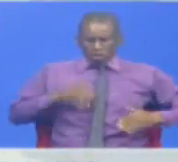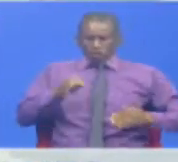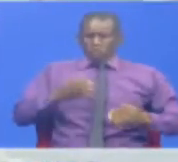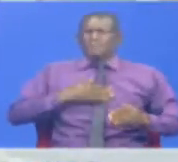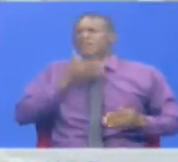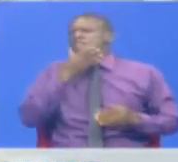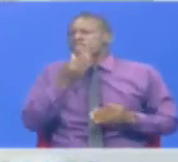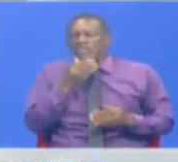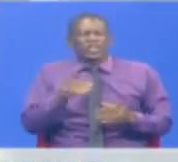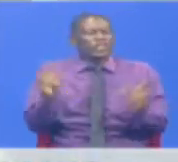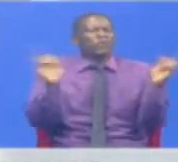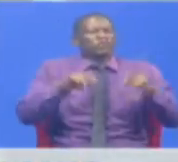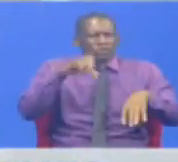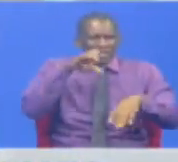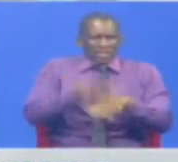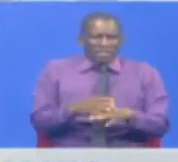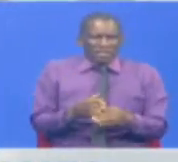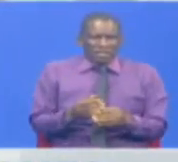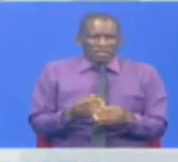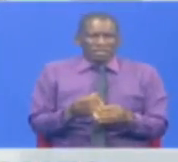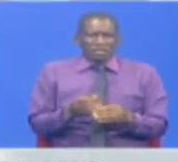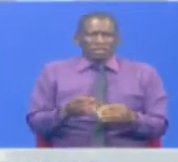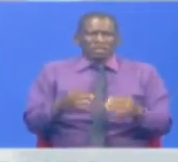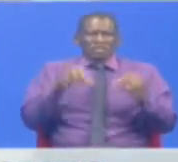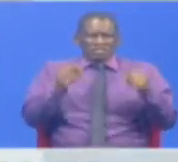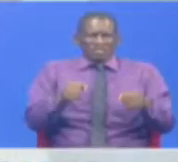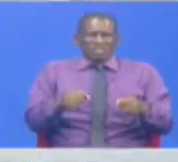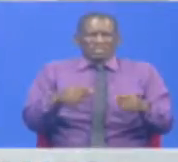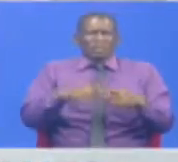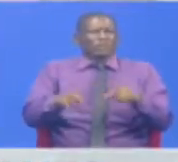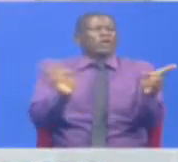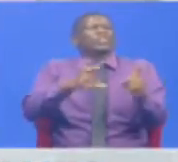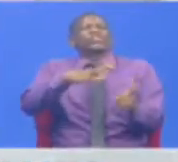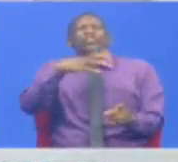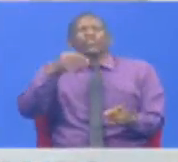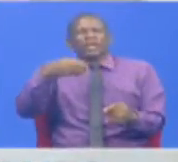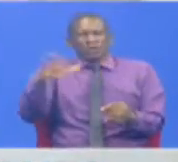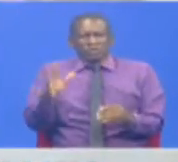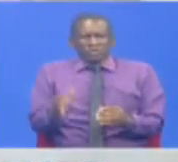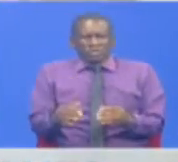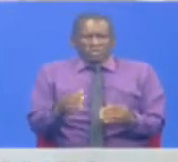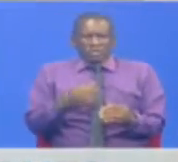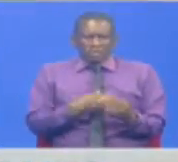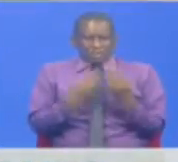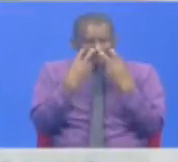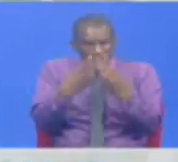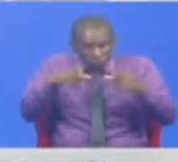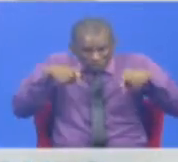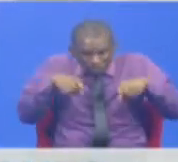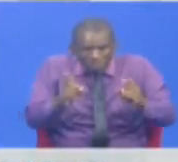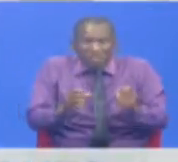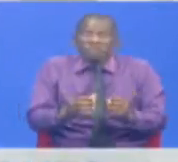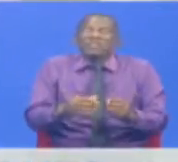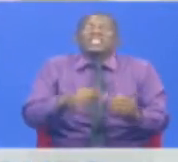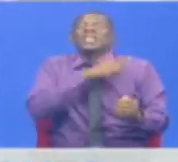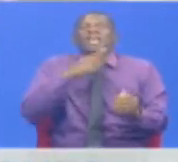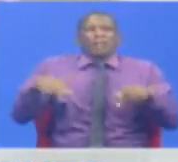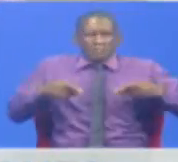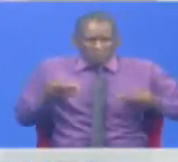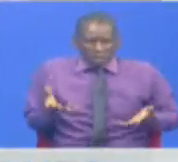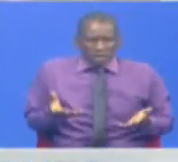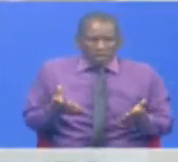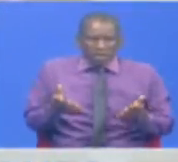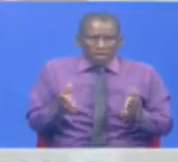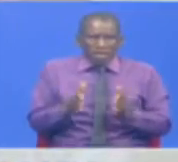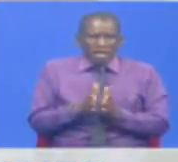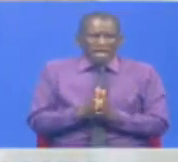hata hivyo, tulikufa jana lakini hata hivyo, bado hatuendi. Mimi niliona na macho yaliwa watu hapa. Adika tutaki hapa,